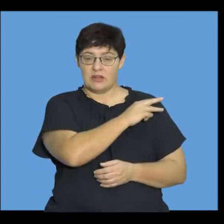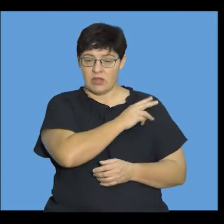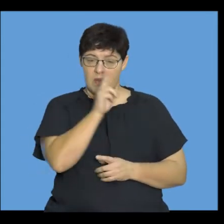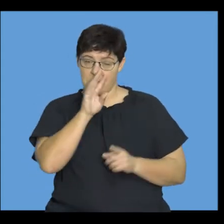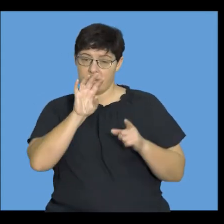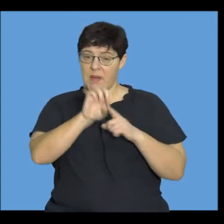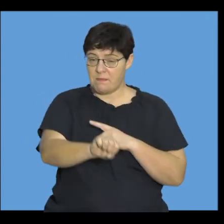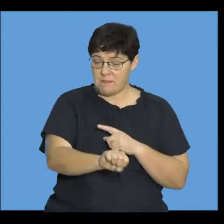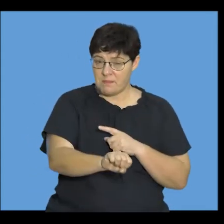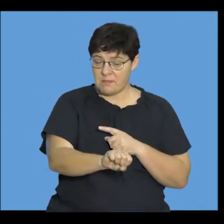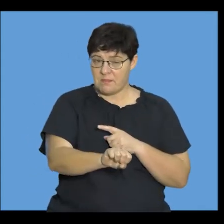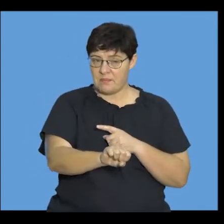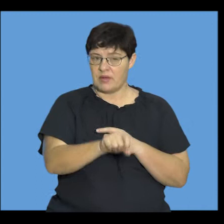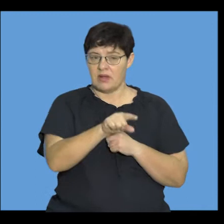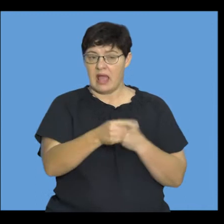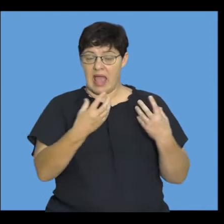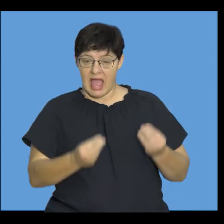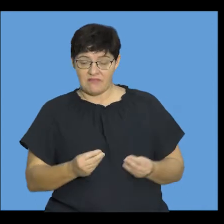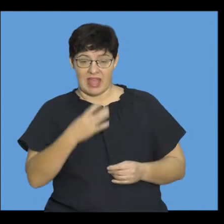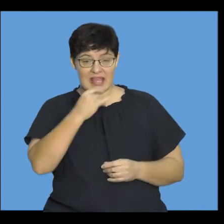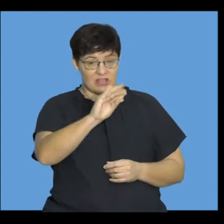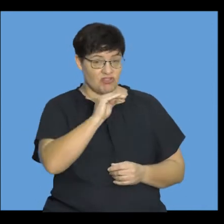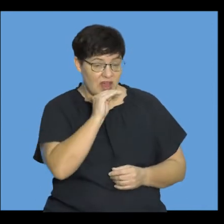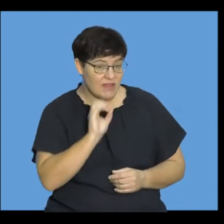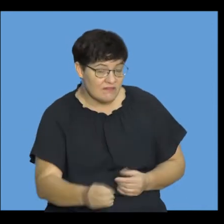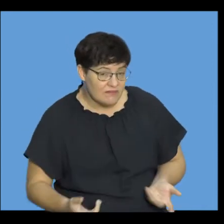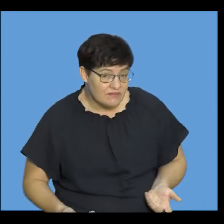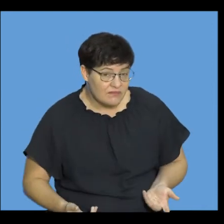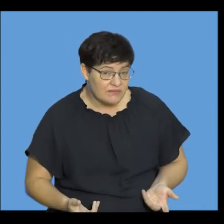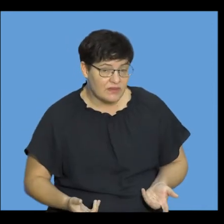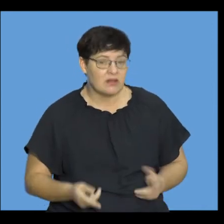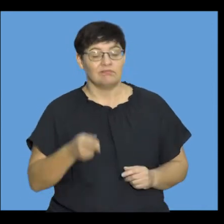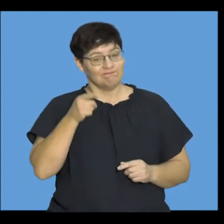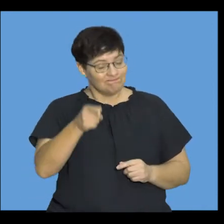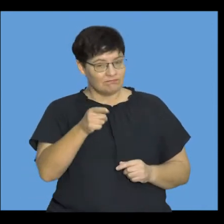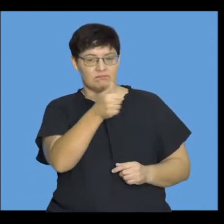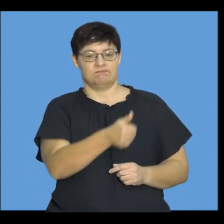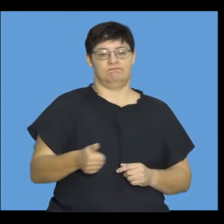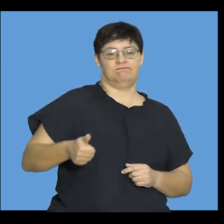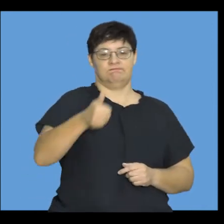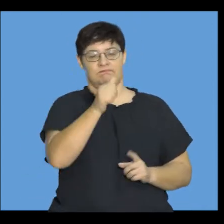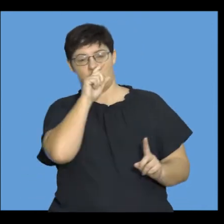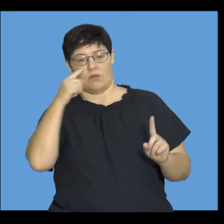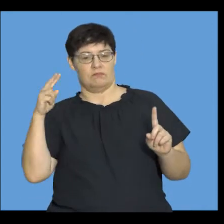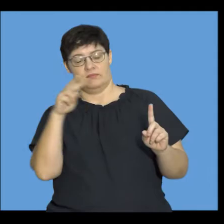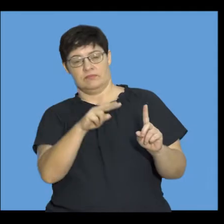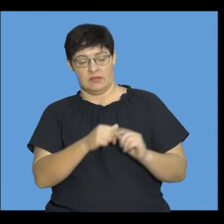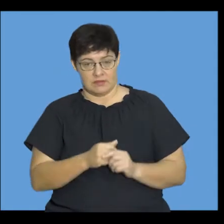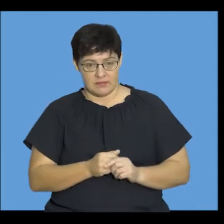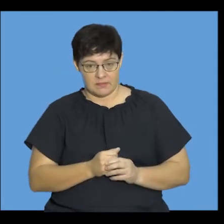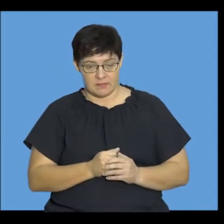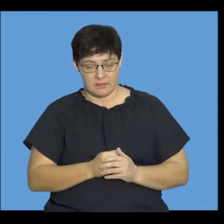the enterprise will have enough cash. That is the primary objective of your cash